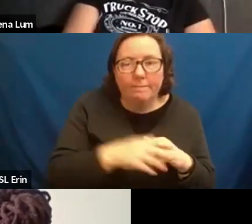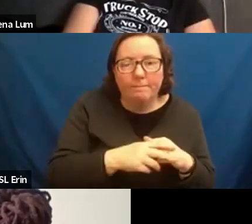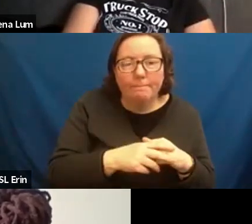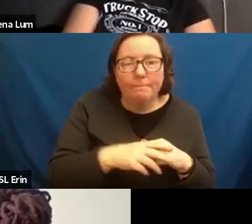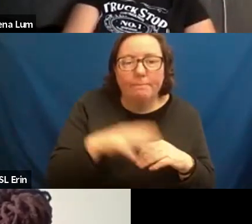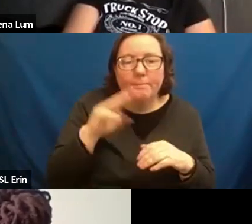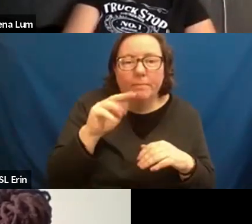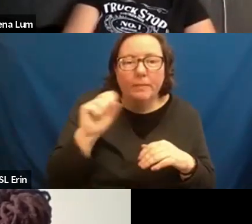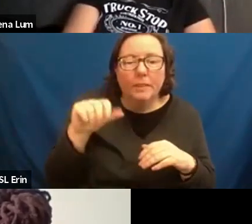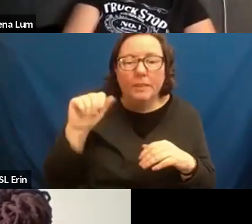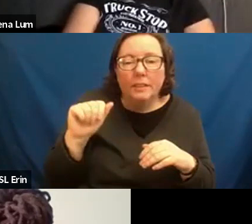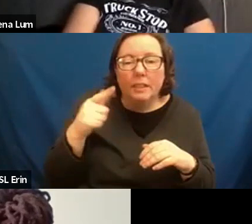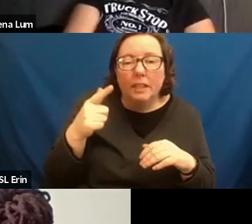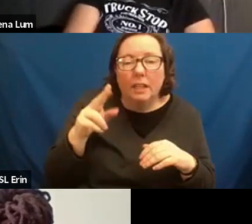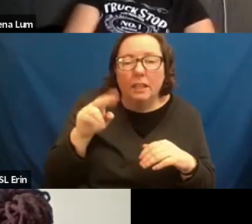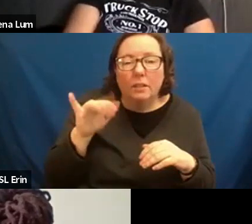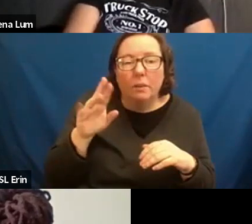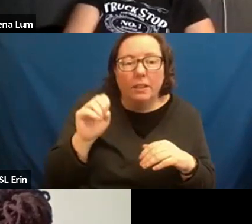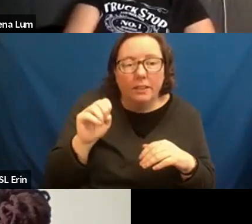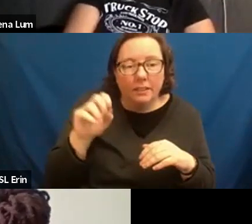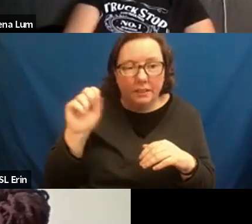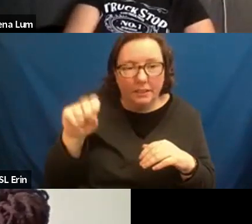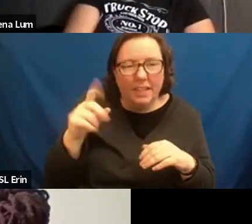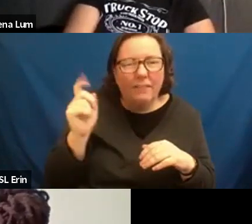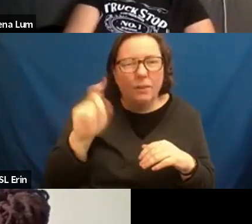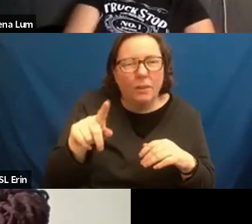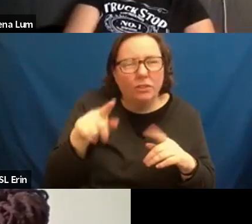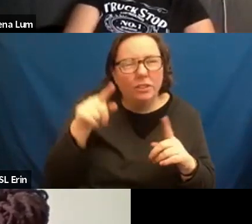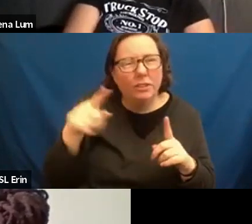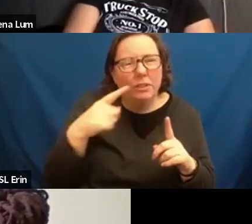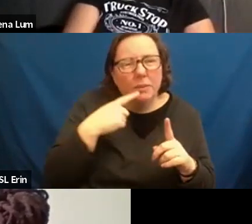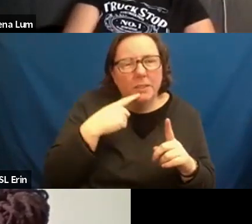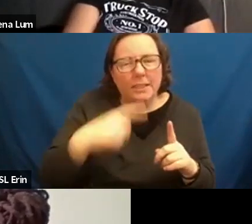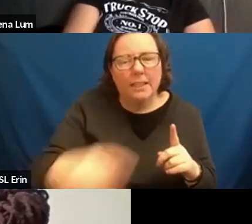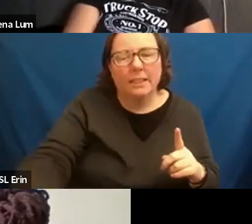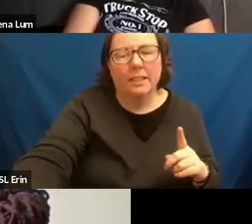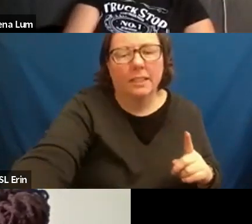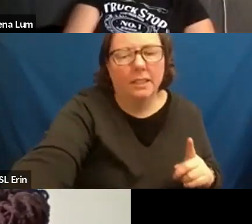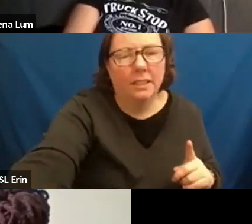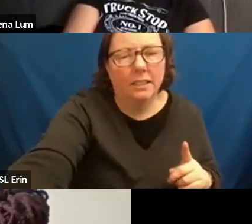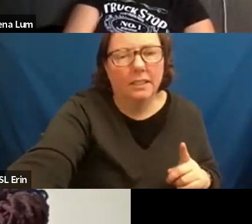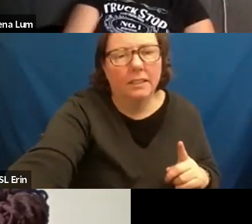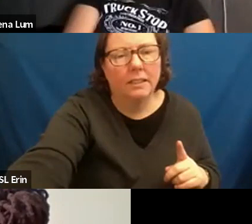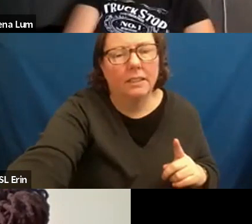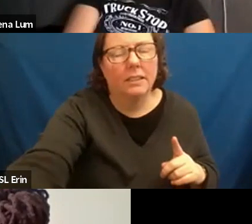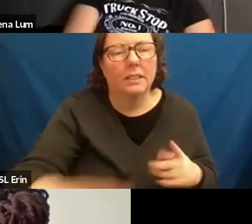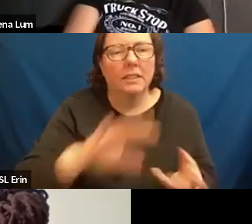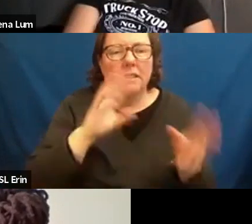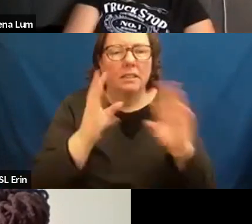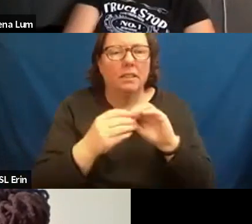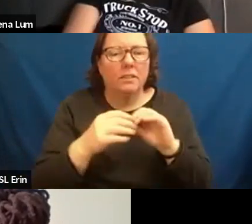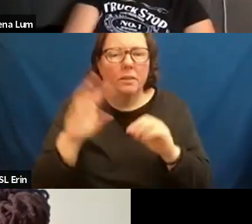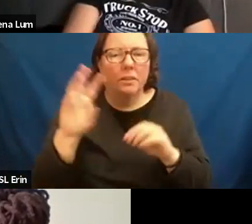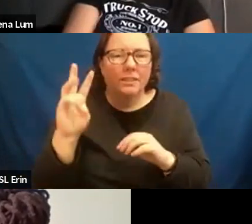Ms. Aguirre? Yes, a question. You were saying at some point that there was, I think, 6